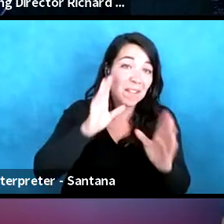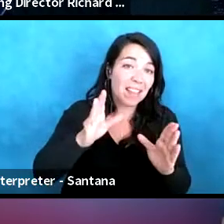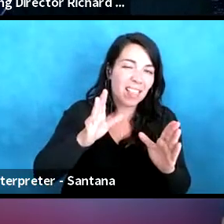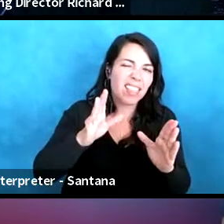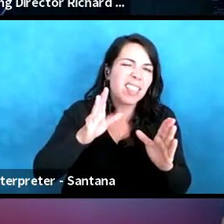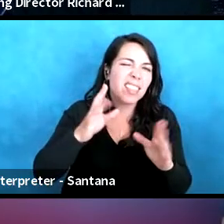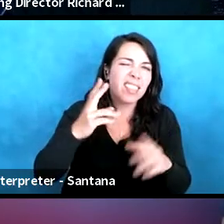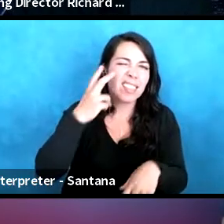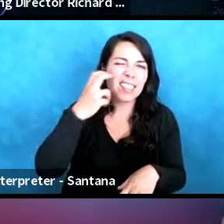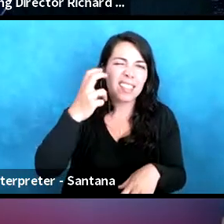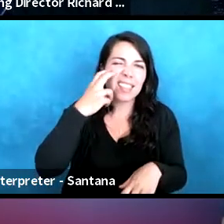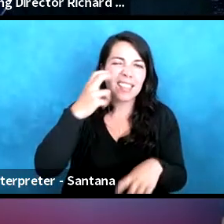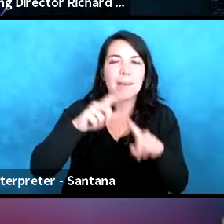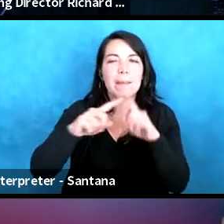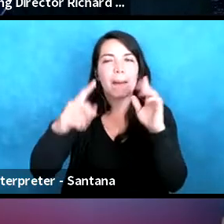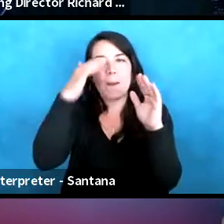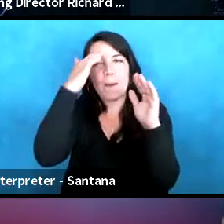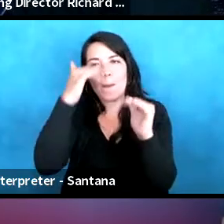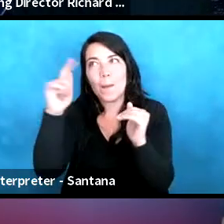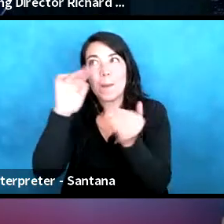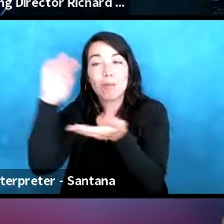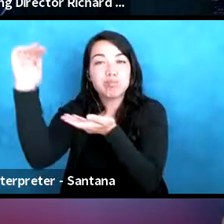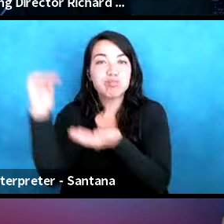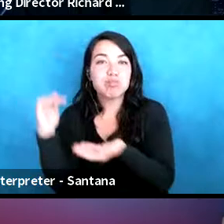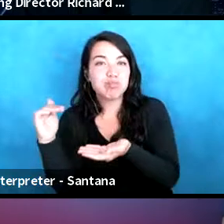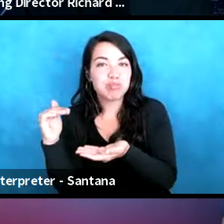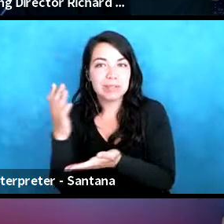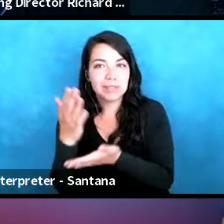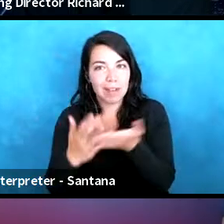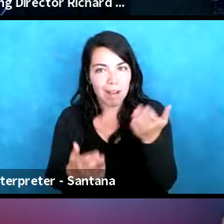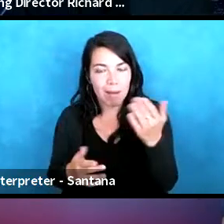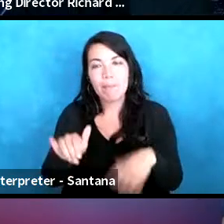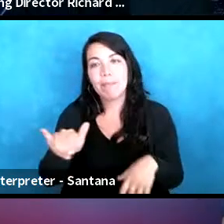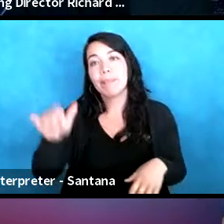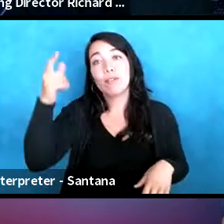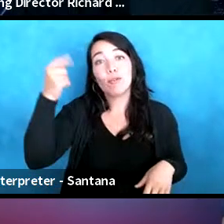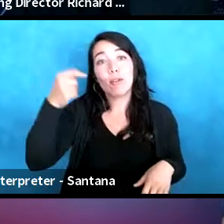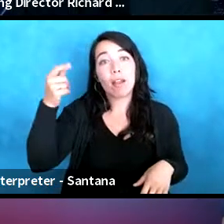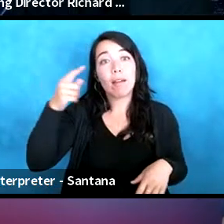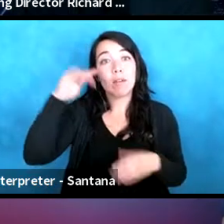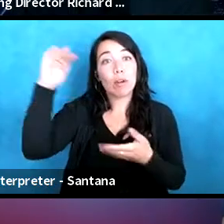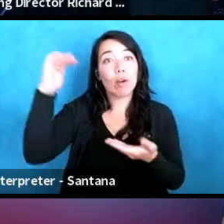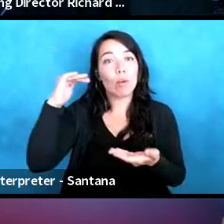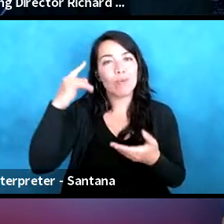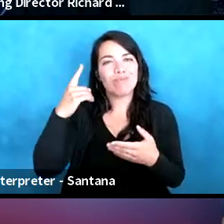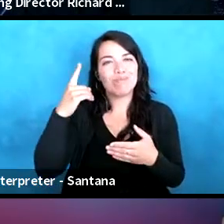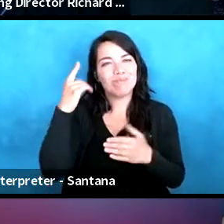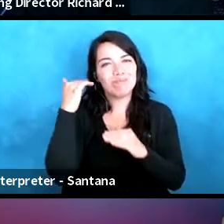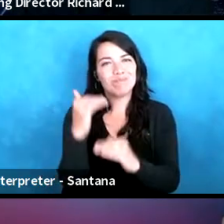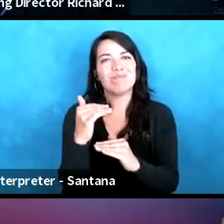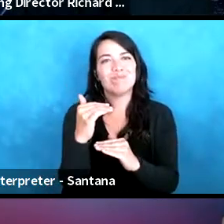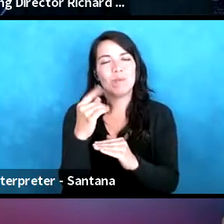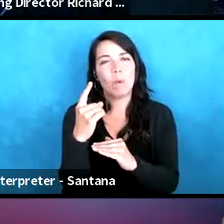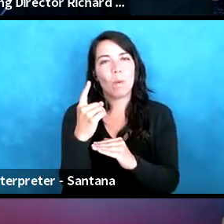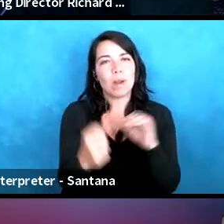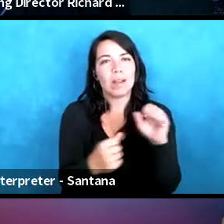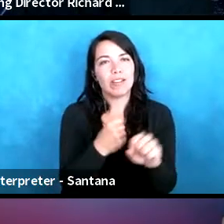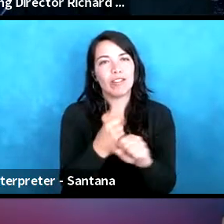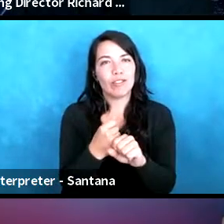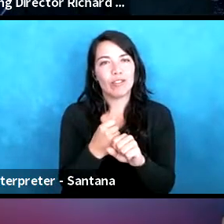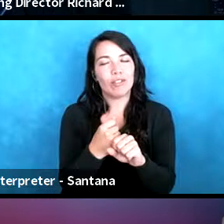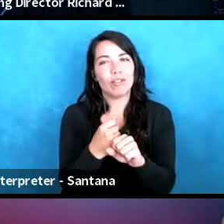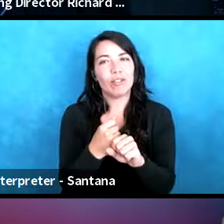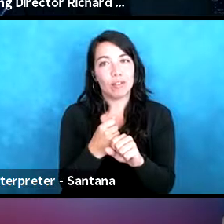that. Are that this actual grant is only for a year, which means that hopefully there'll be